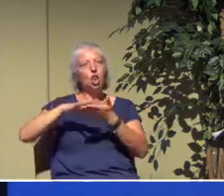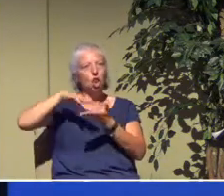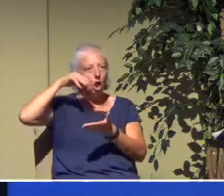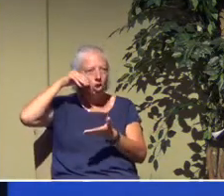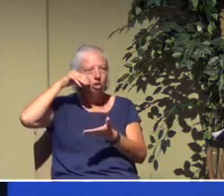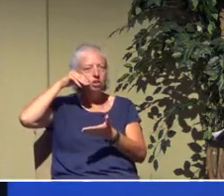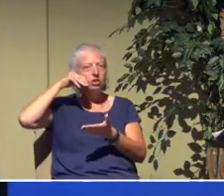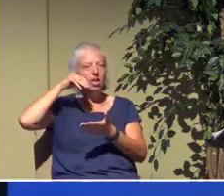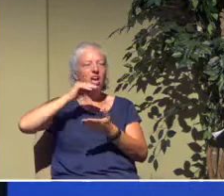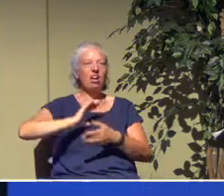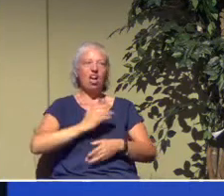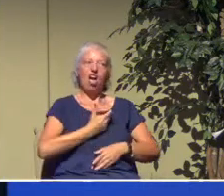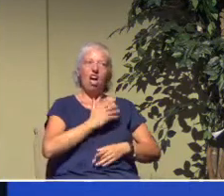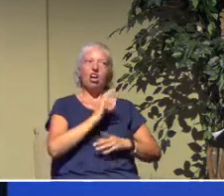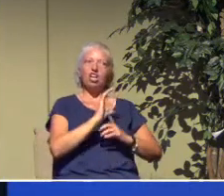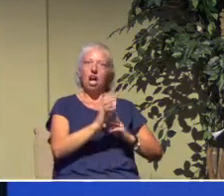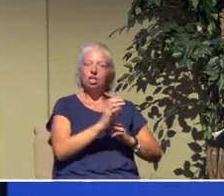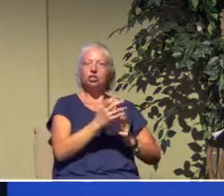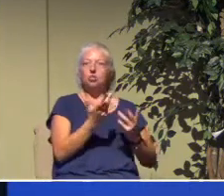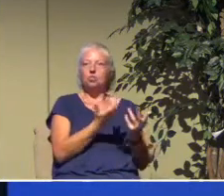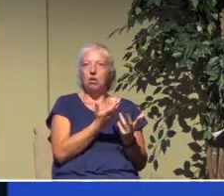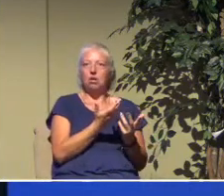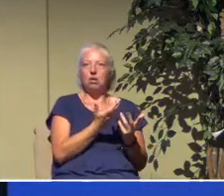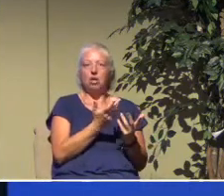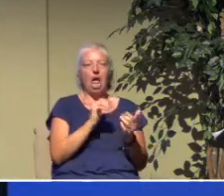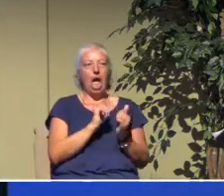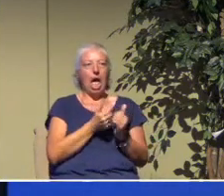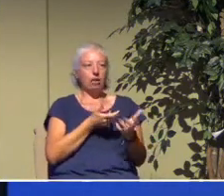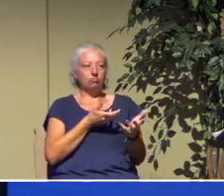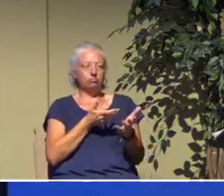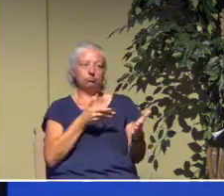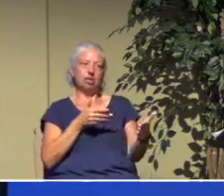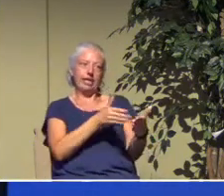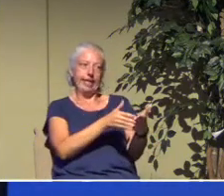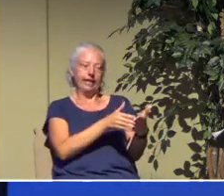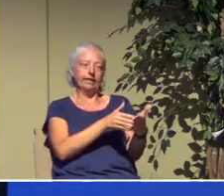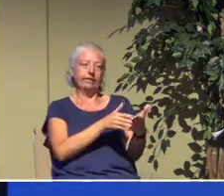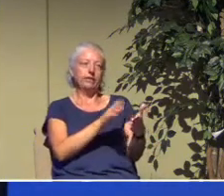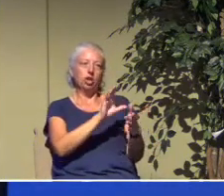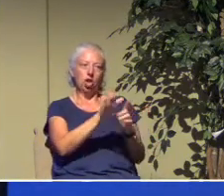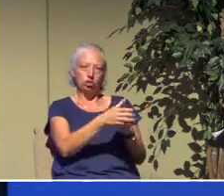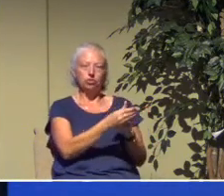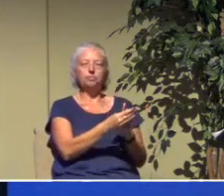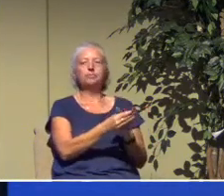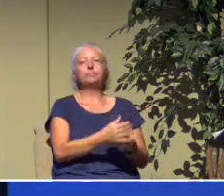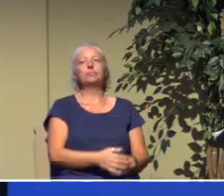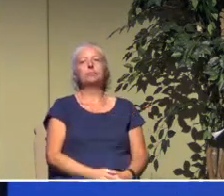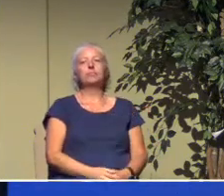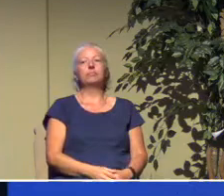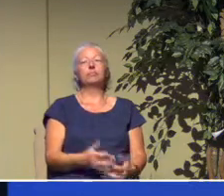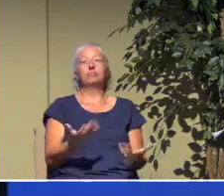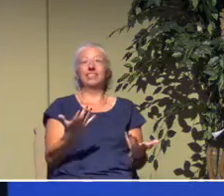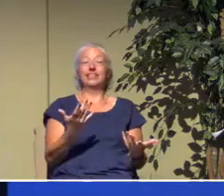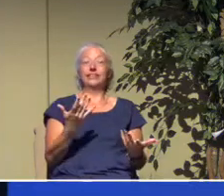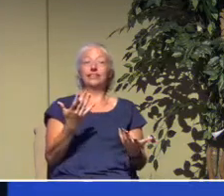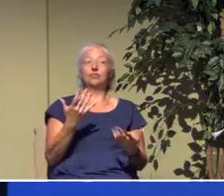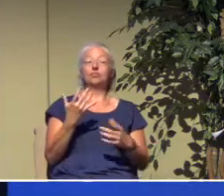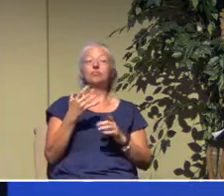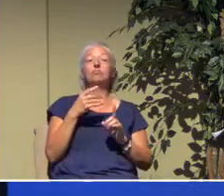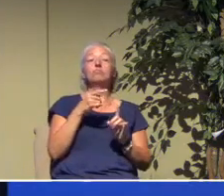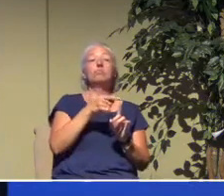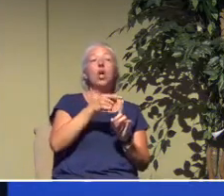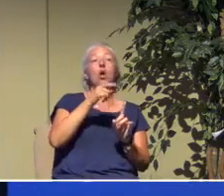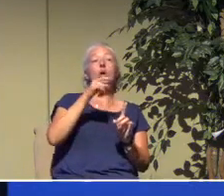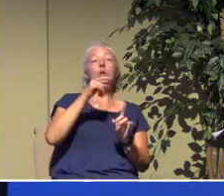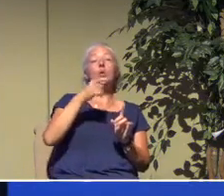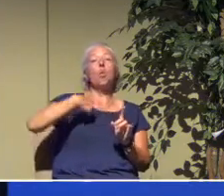in our culture and how we can war against it. You know, as wise as a serpent and yet as gentle as a